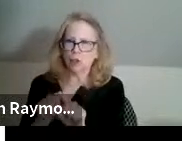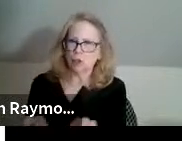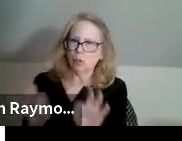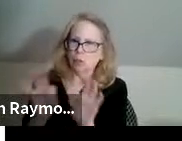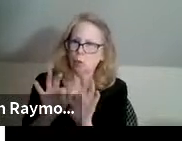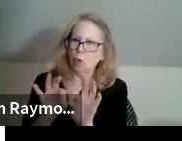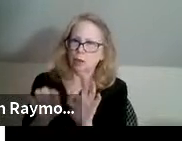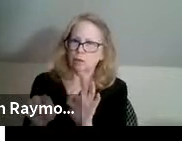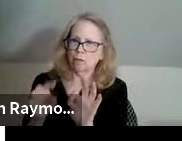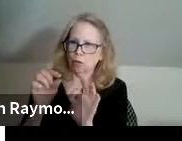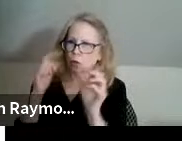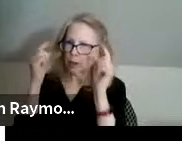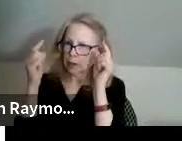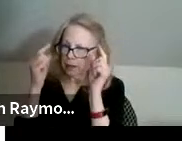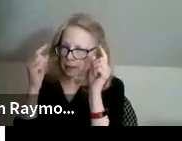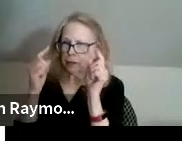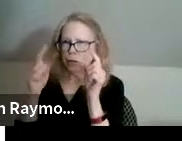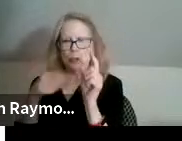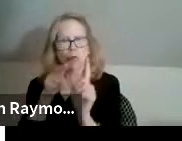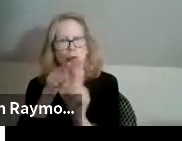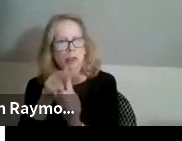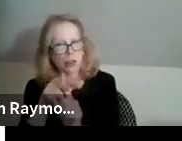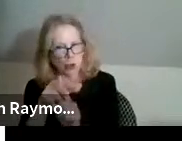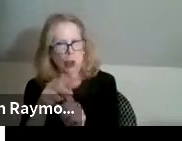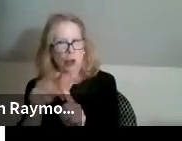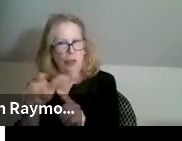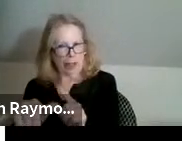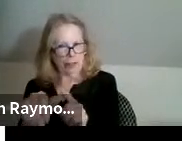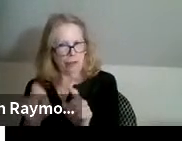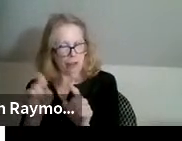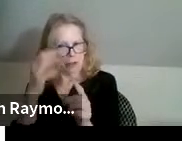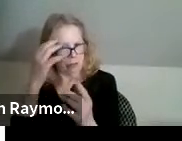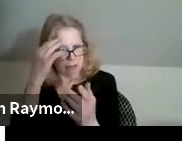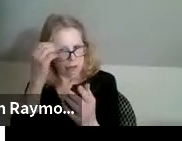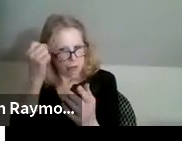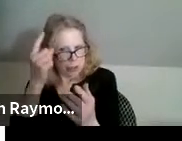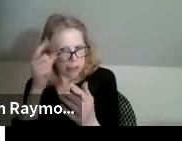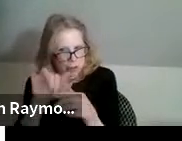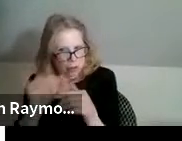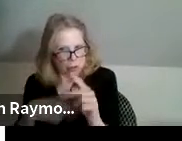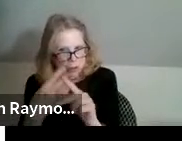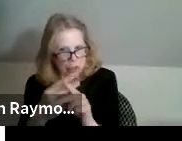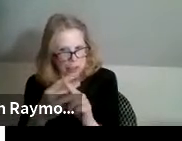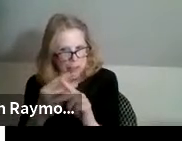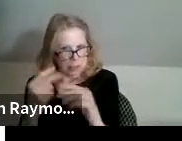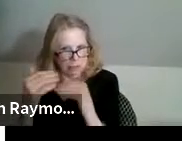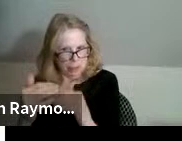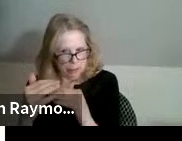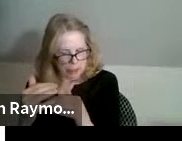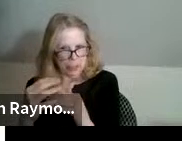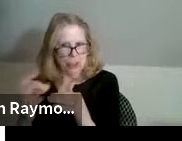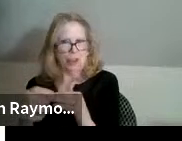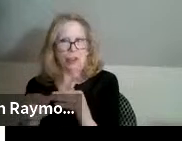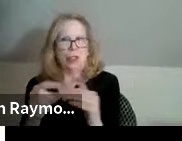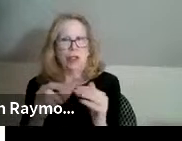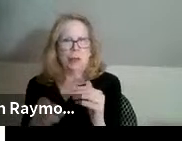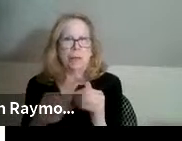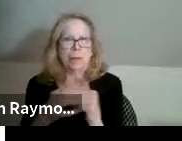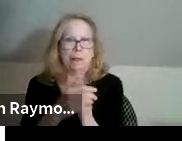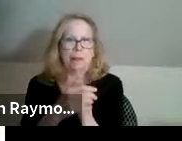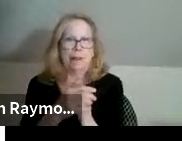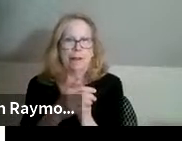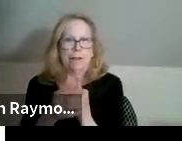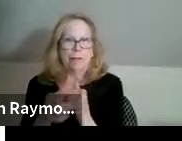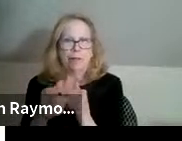for considering when you're installing such a product. When you look to these products, what you keep in mind is